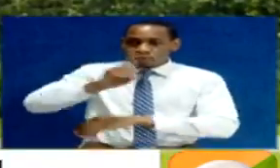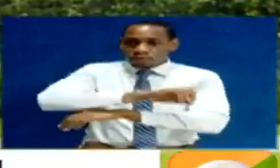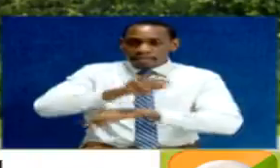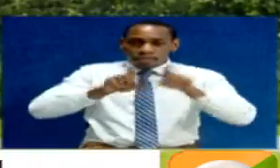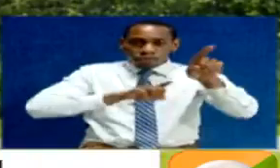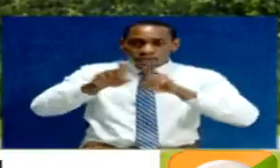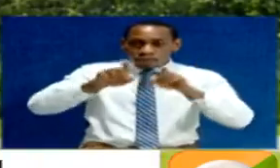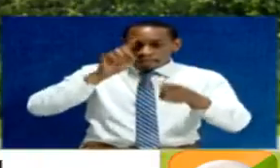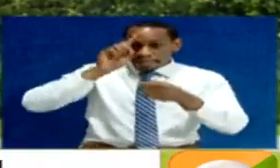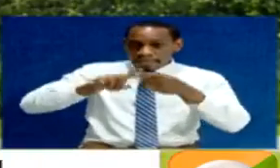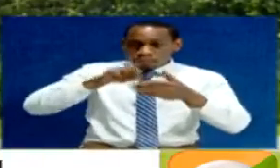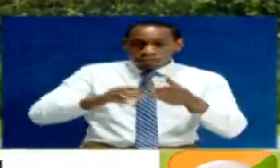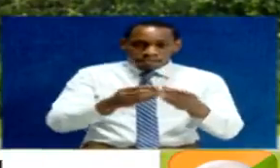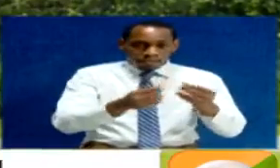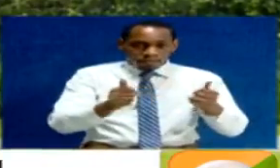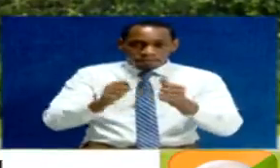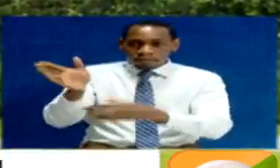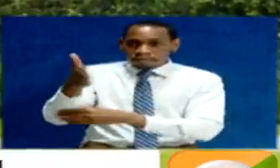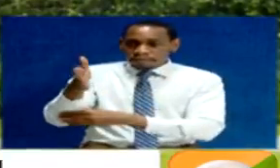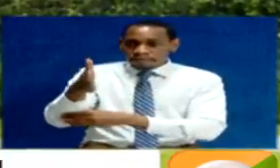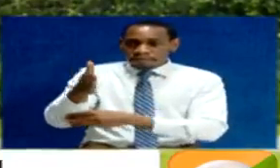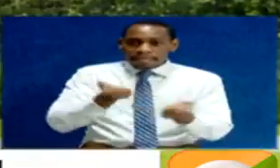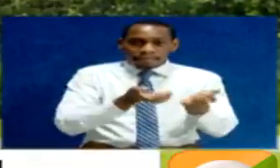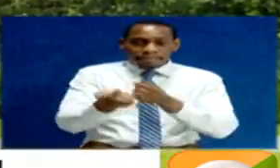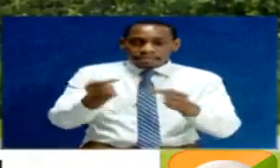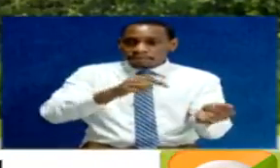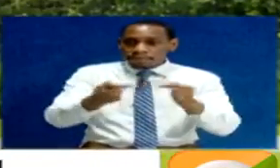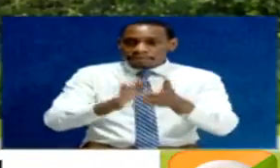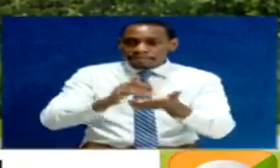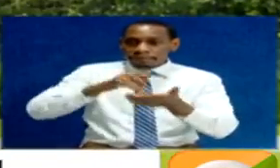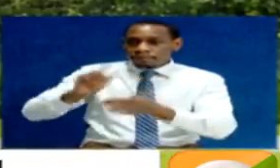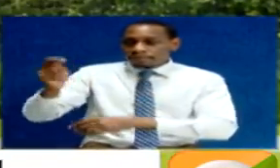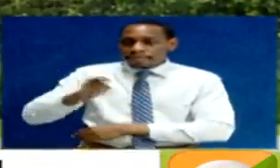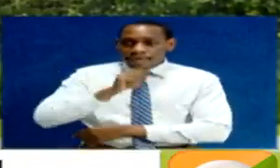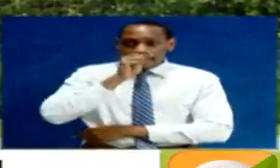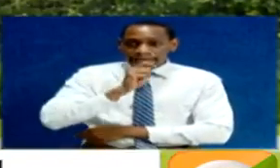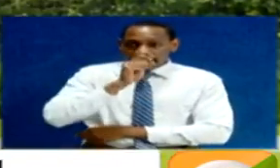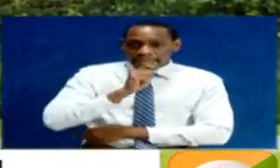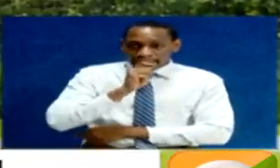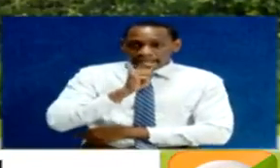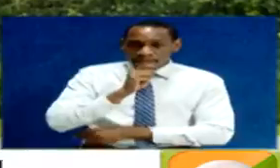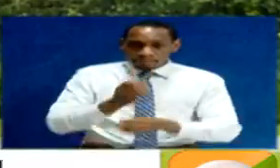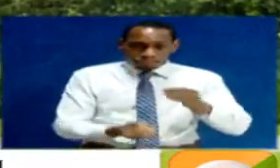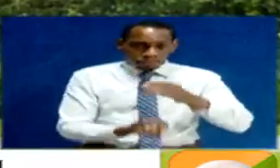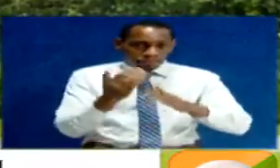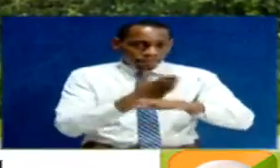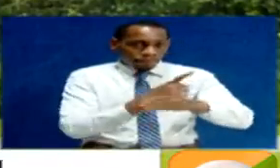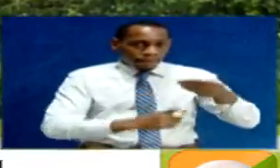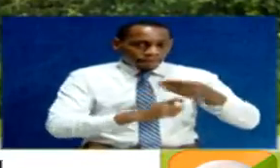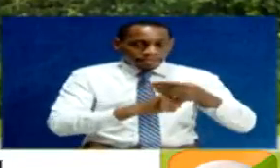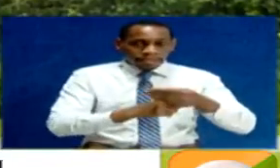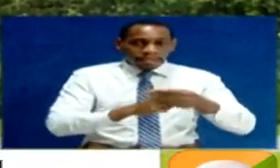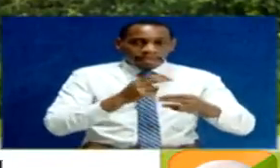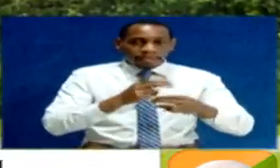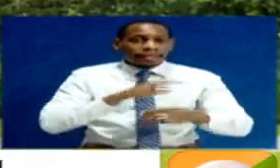is primarily meant to mend the broken diplomatic and trade ties between Kenya and Tanzania, triggered by her predecessor, the